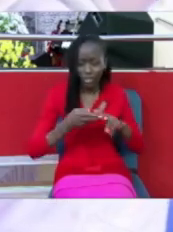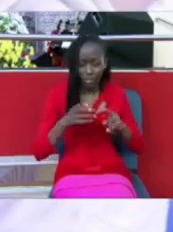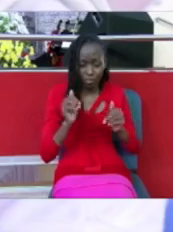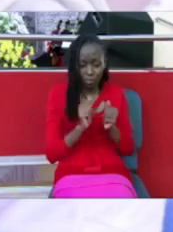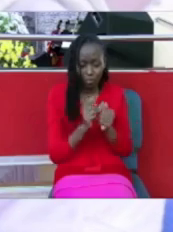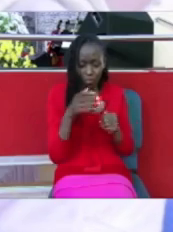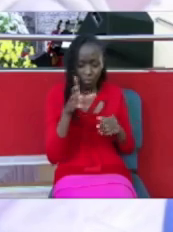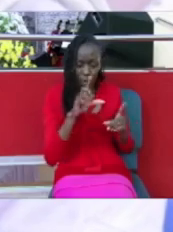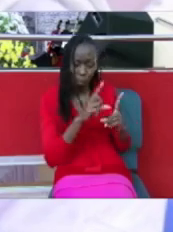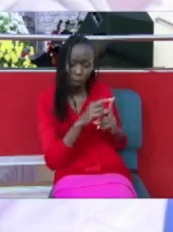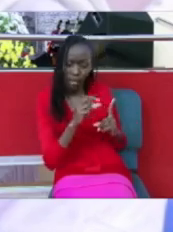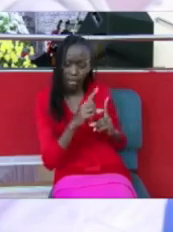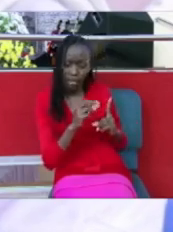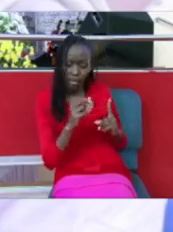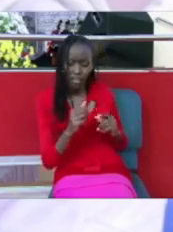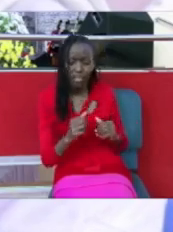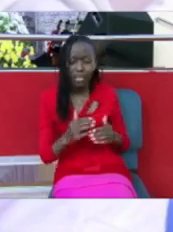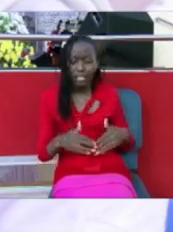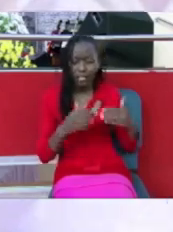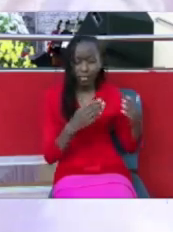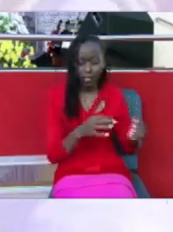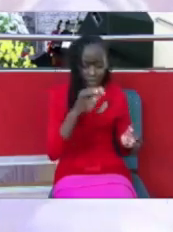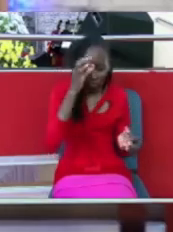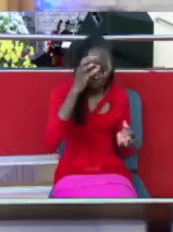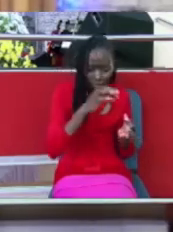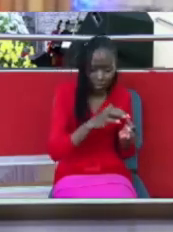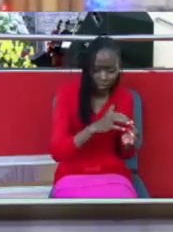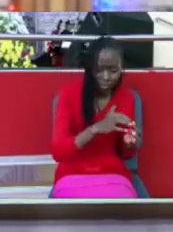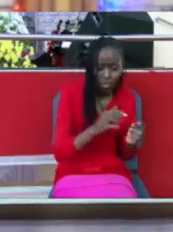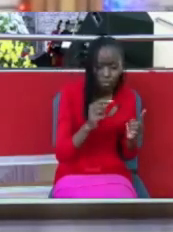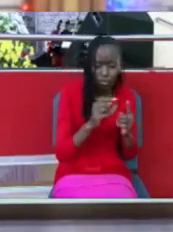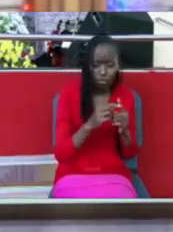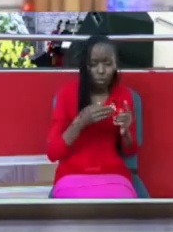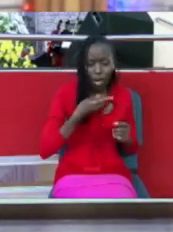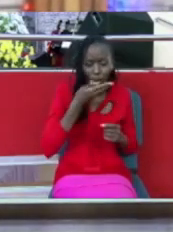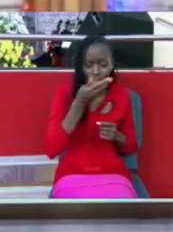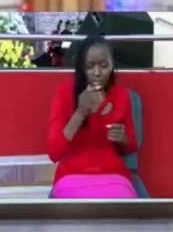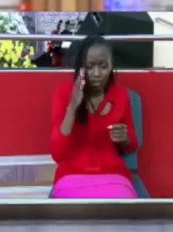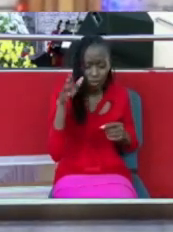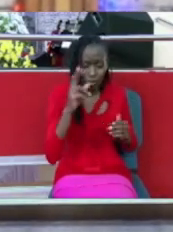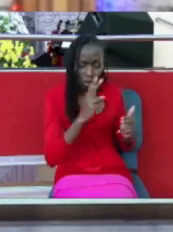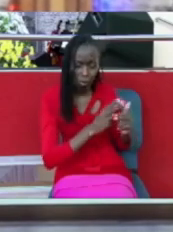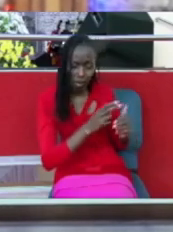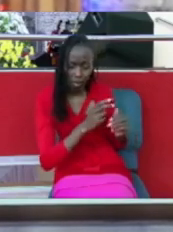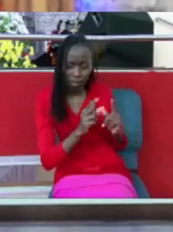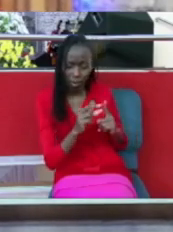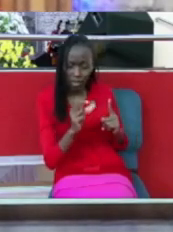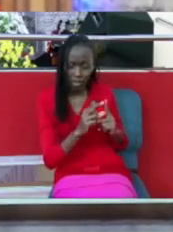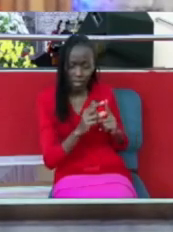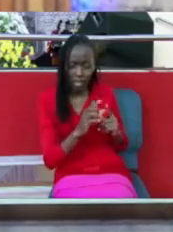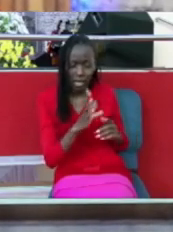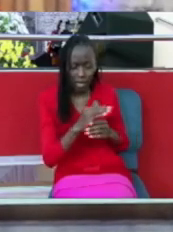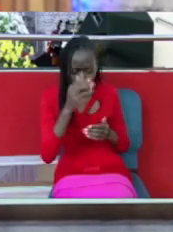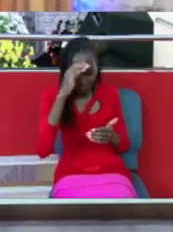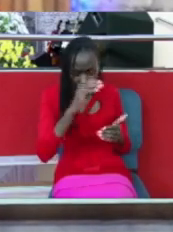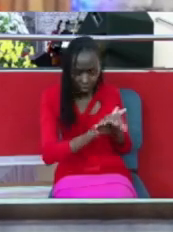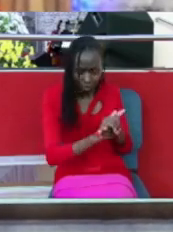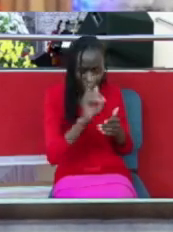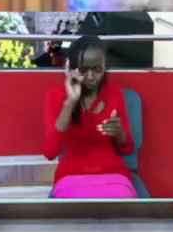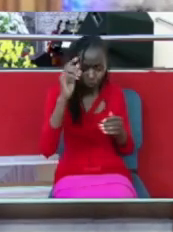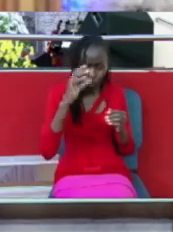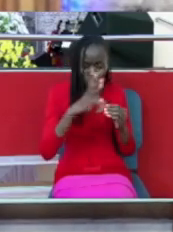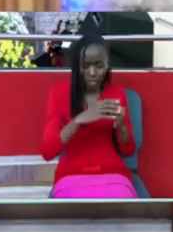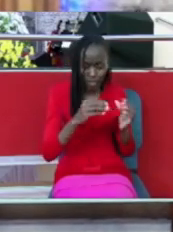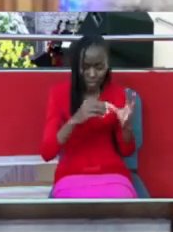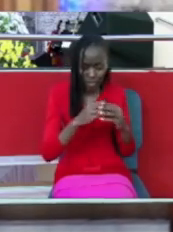faith. Tupe imani. To respond to your word. Kuwajibikia neno and lako. Believe that you are changing us. Na kuamini kwamba unatubadilisha.